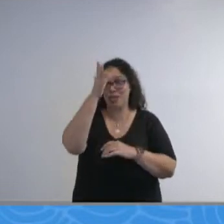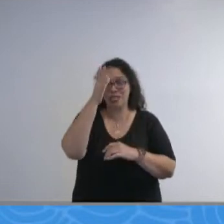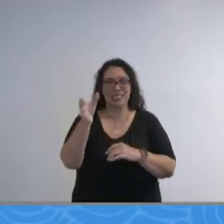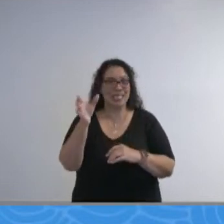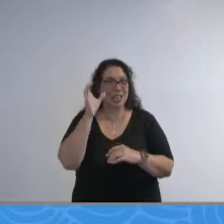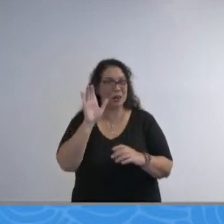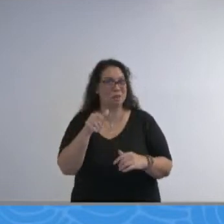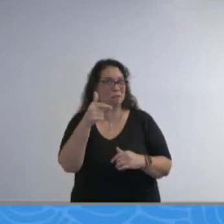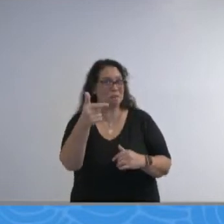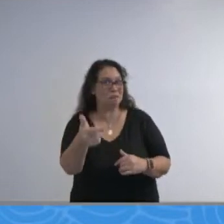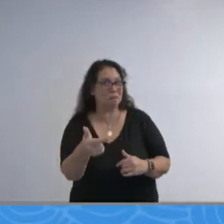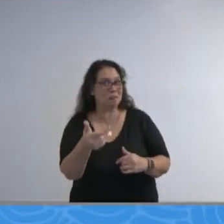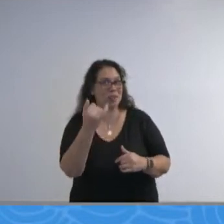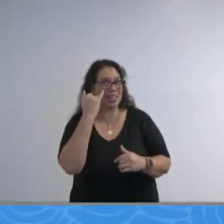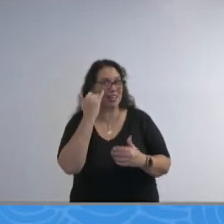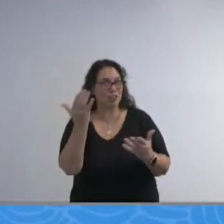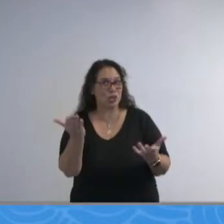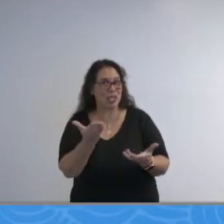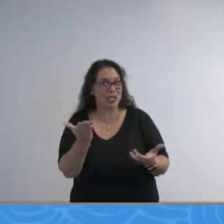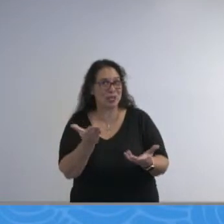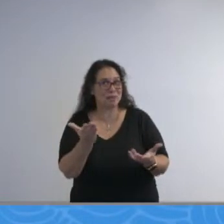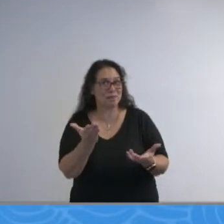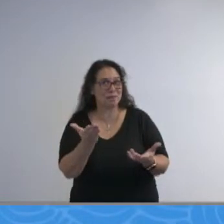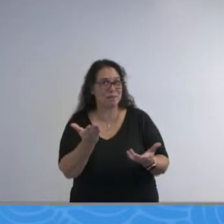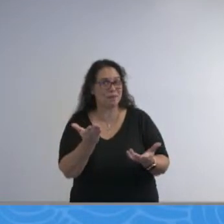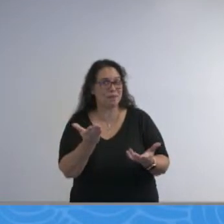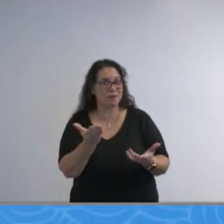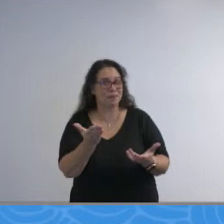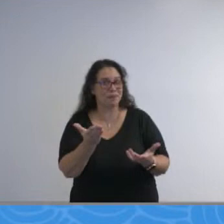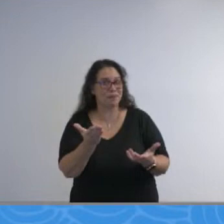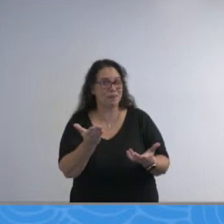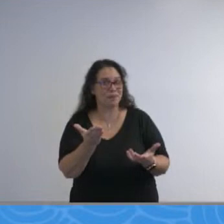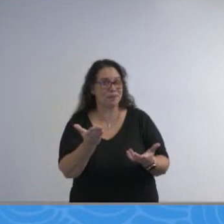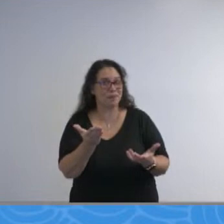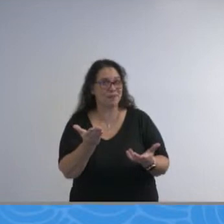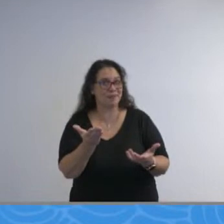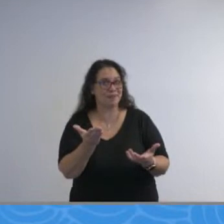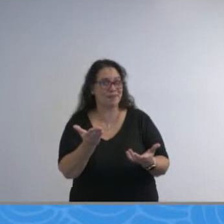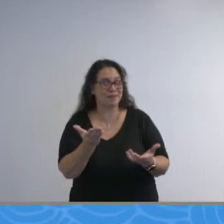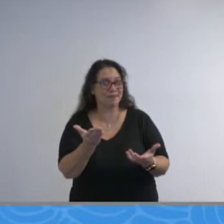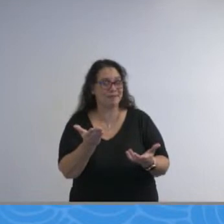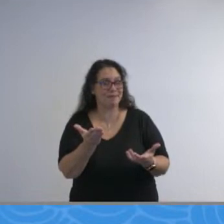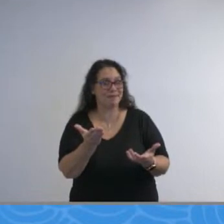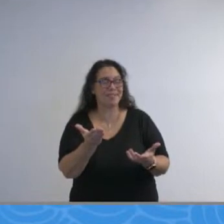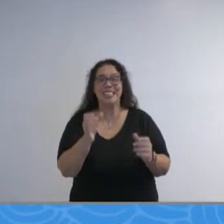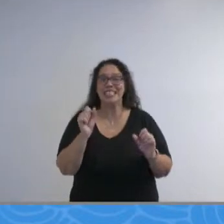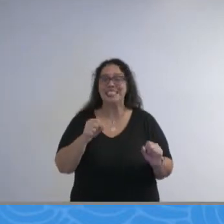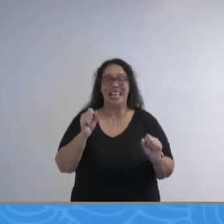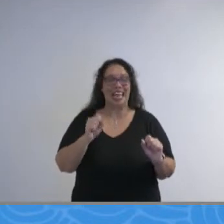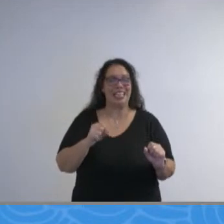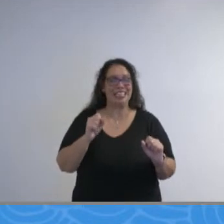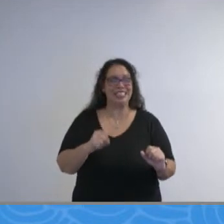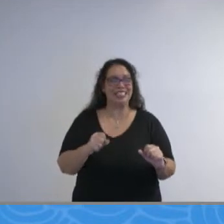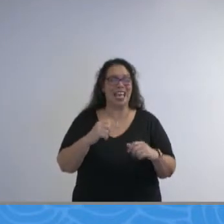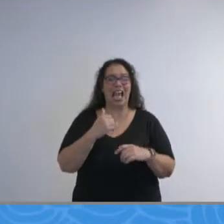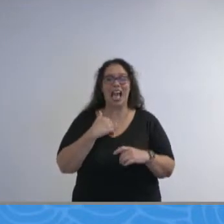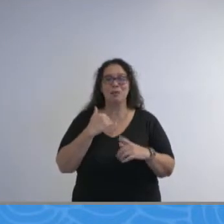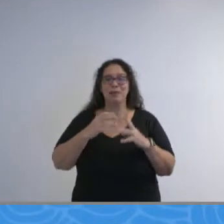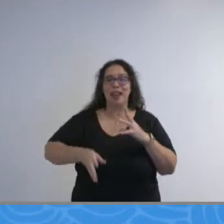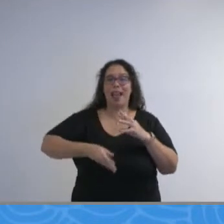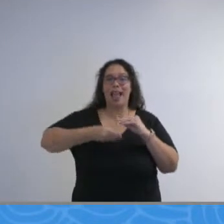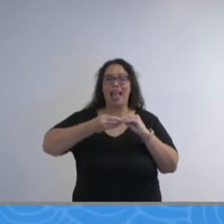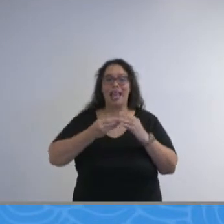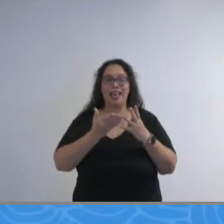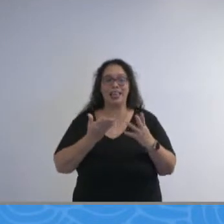Dr. Rosenquist, if you are on here, you want to take it away? I am. And I'm going to drop some things in the